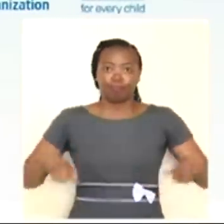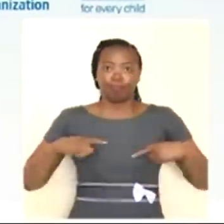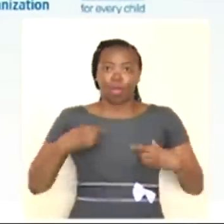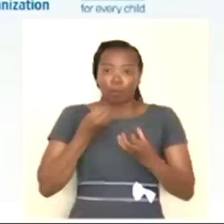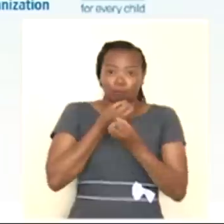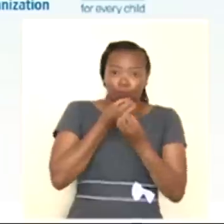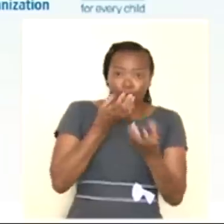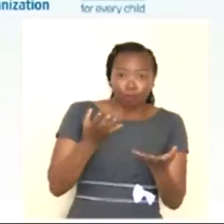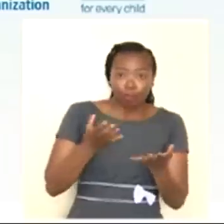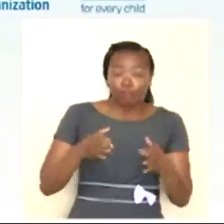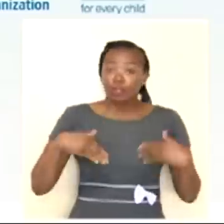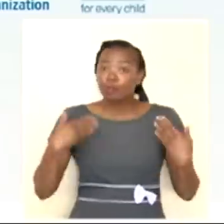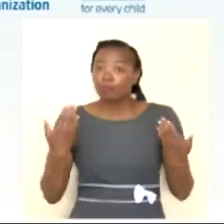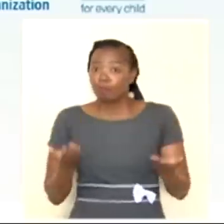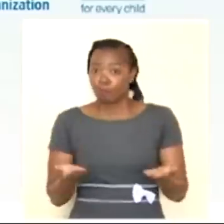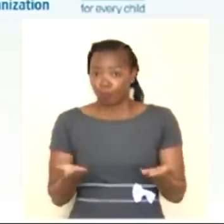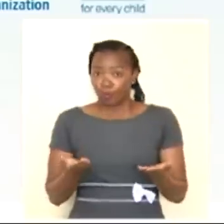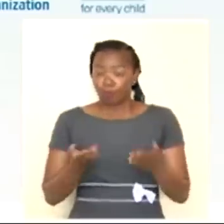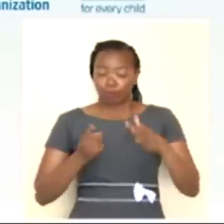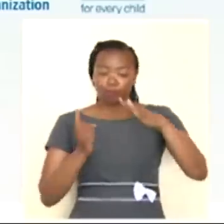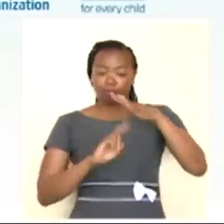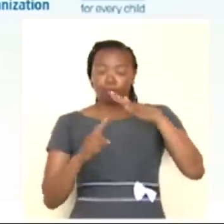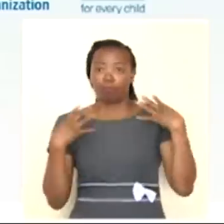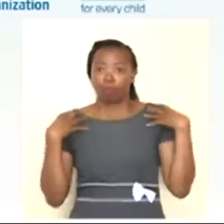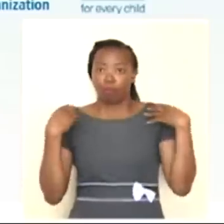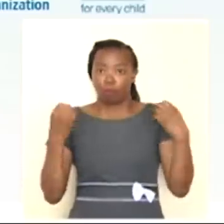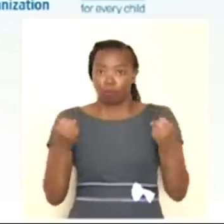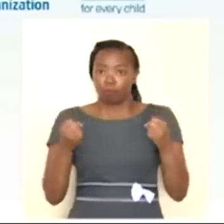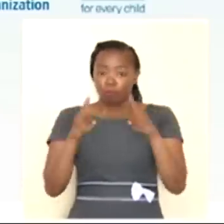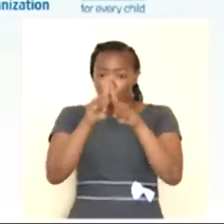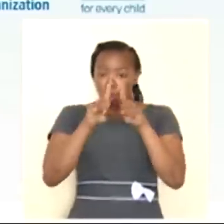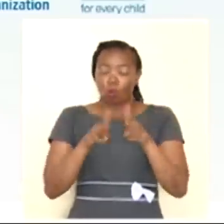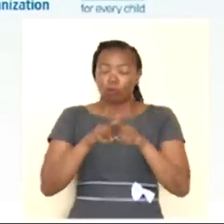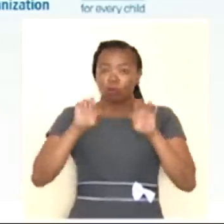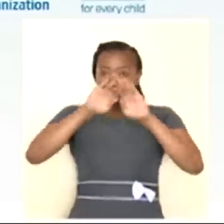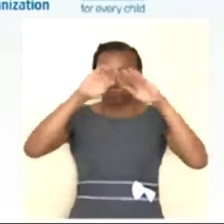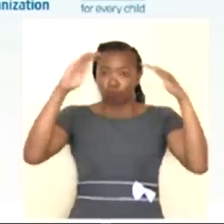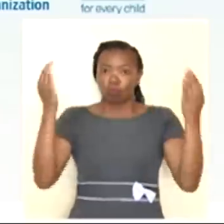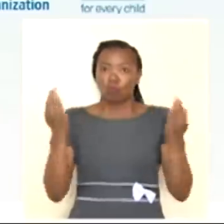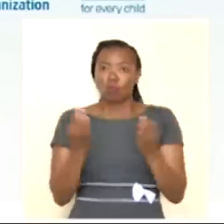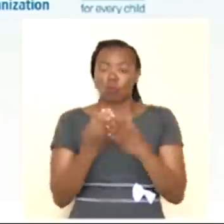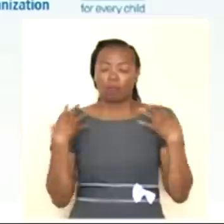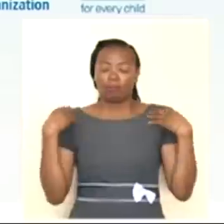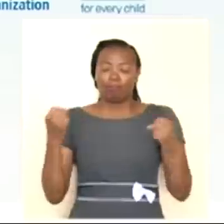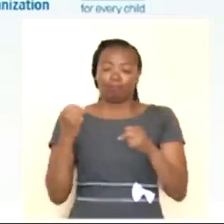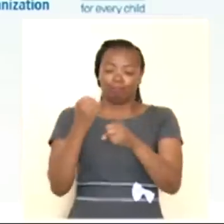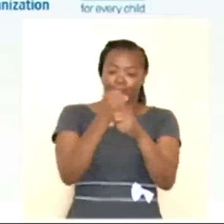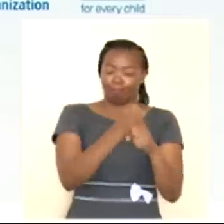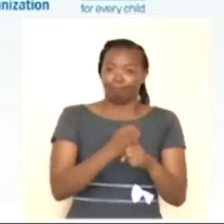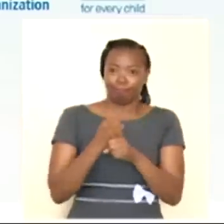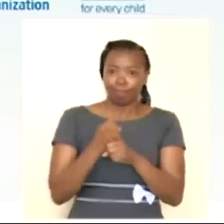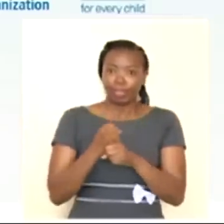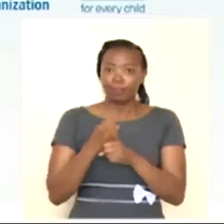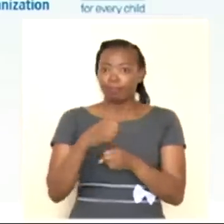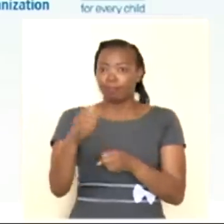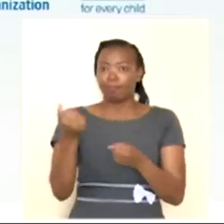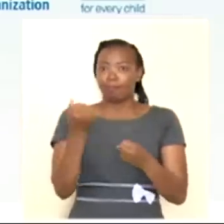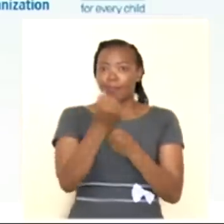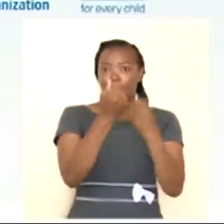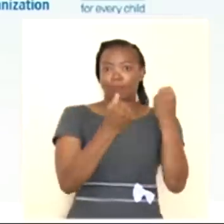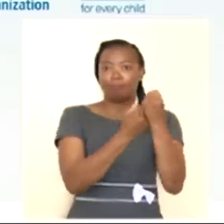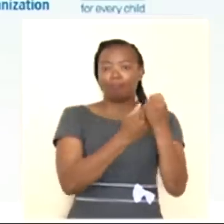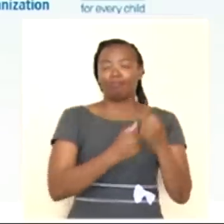brought to you by the Ministry of Health in collaboration with World Health Organization, UNICEF, and other